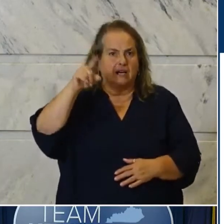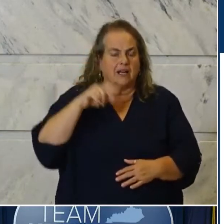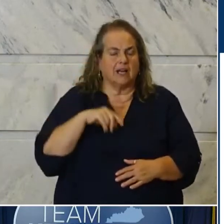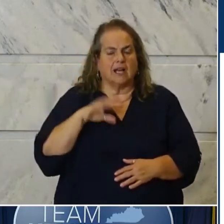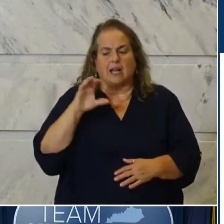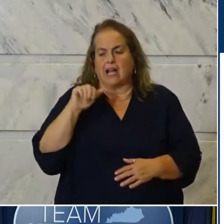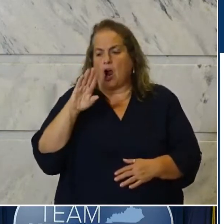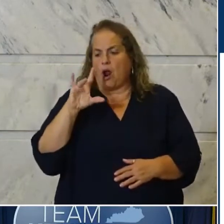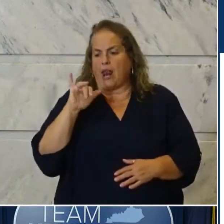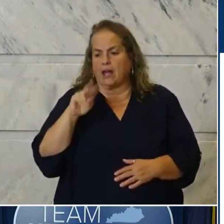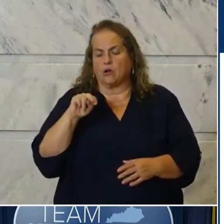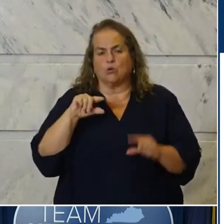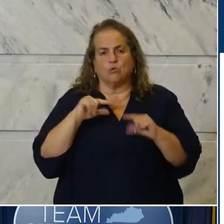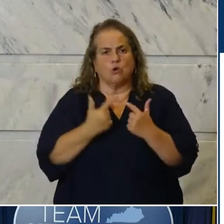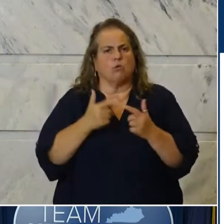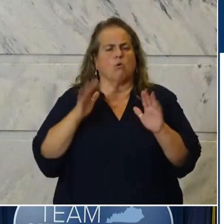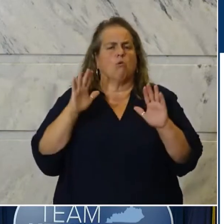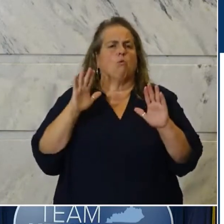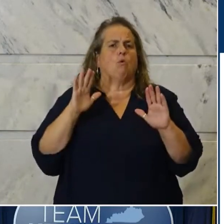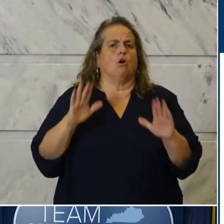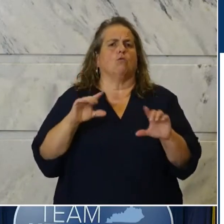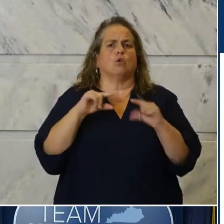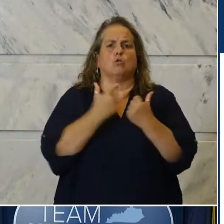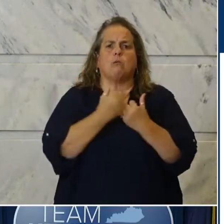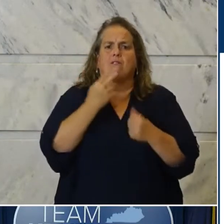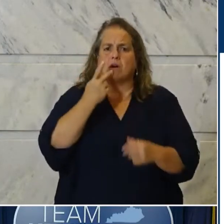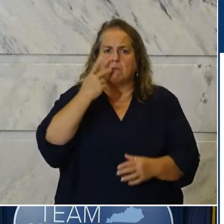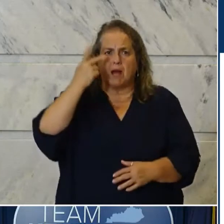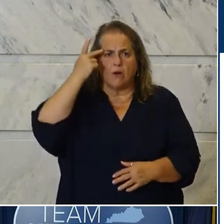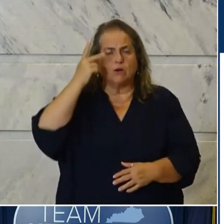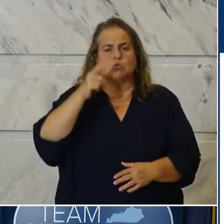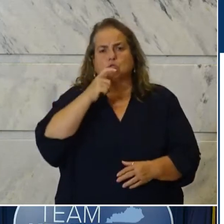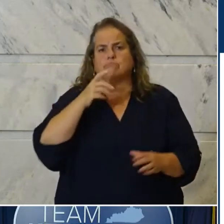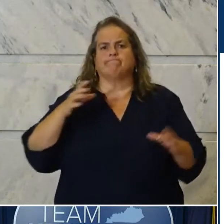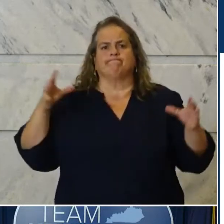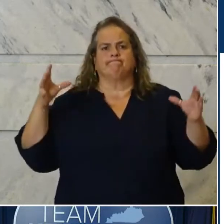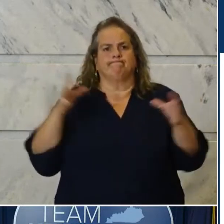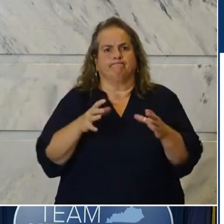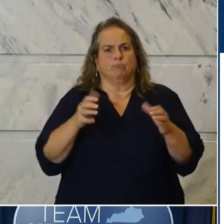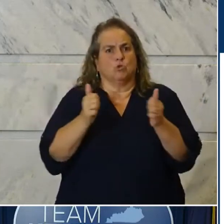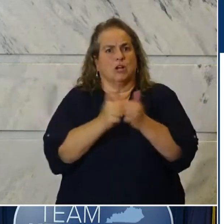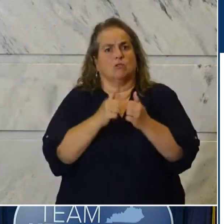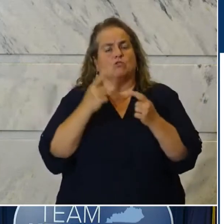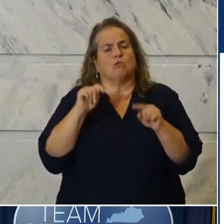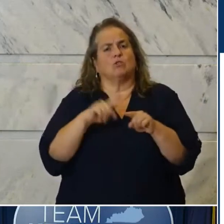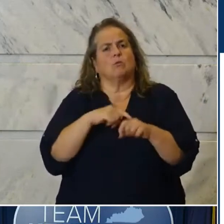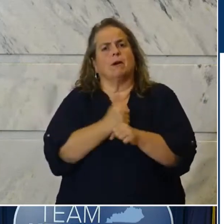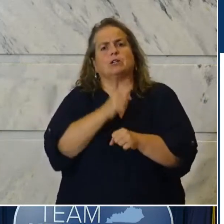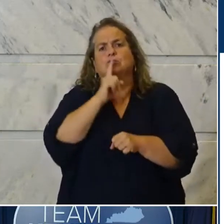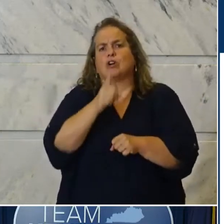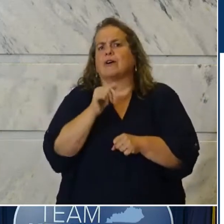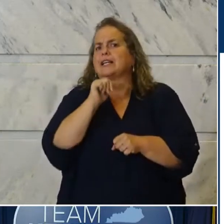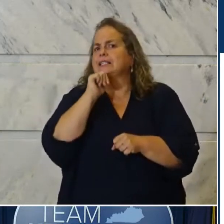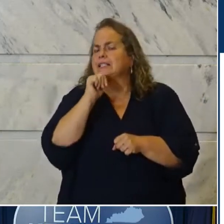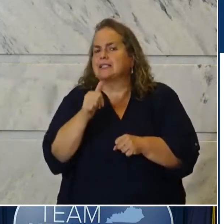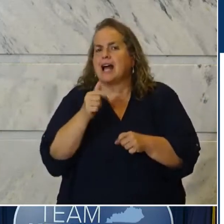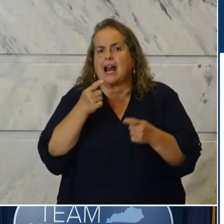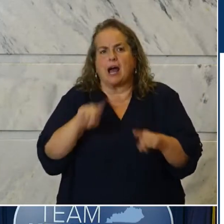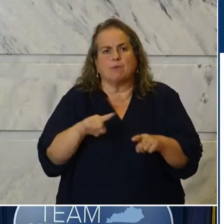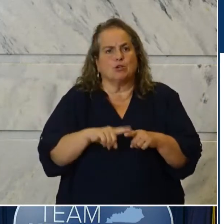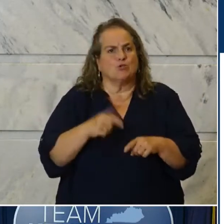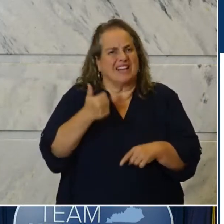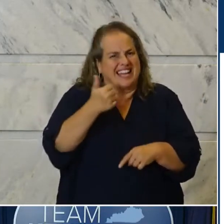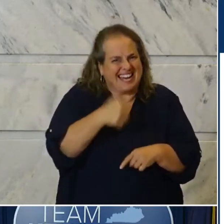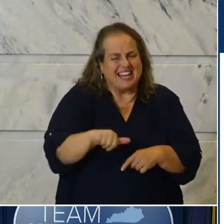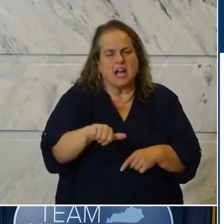of parents that have come together to try to make sure that it doesn't happen to any